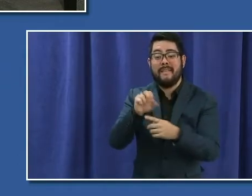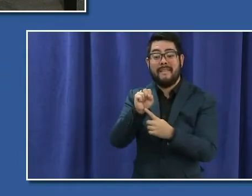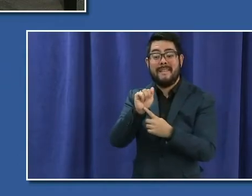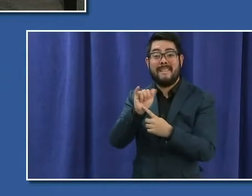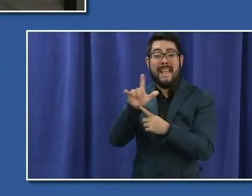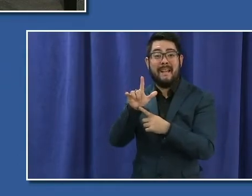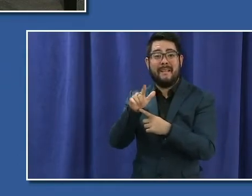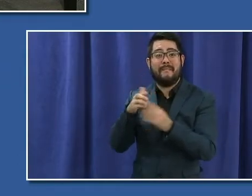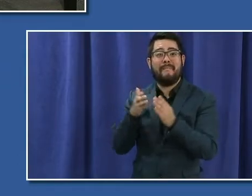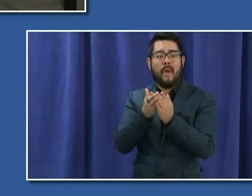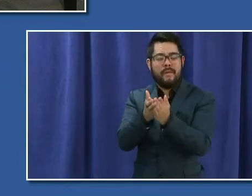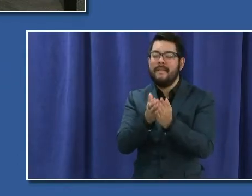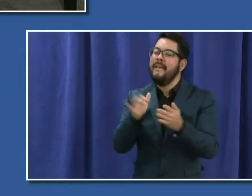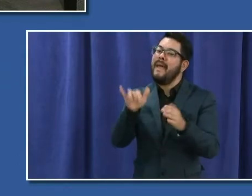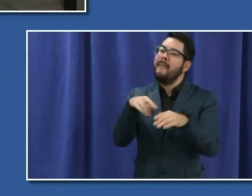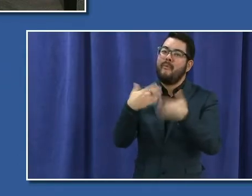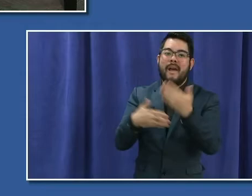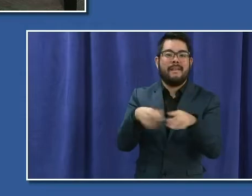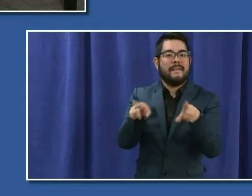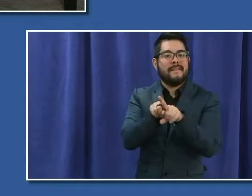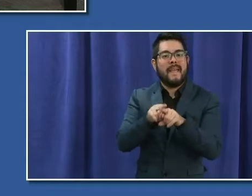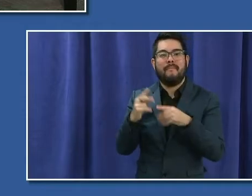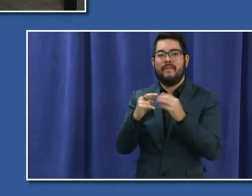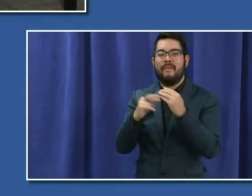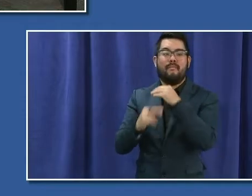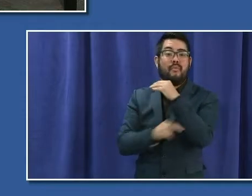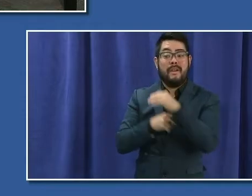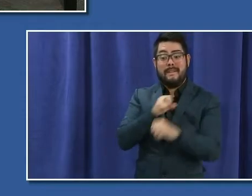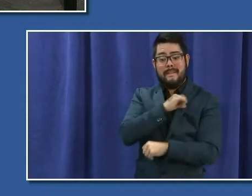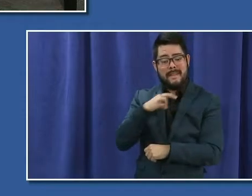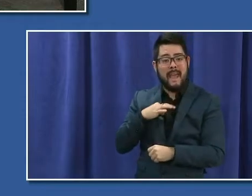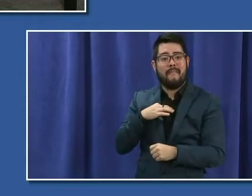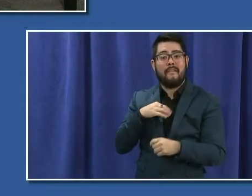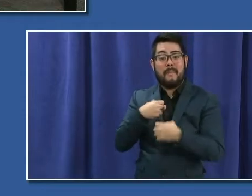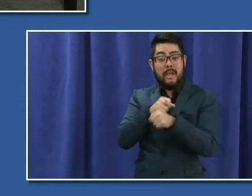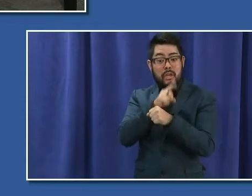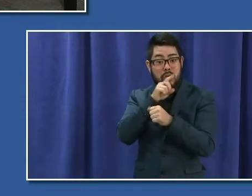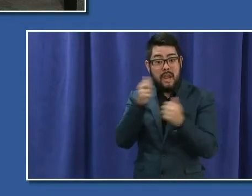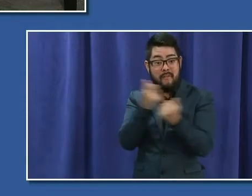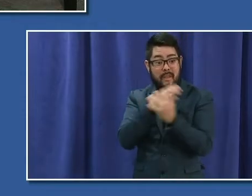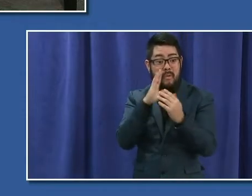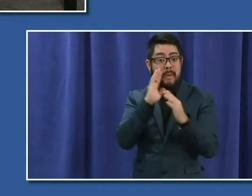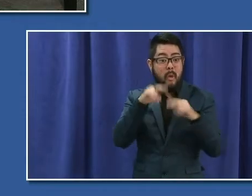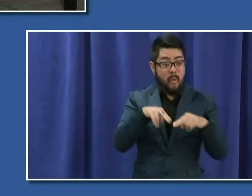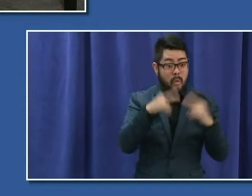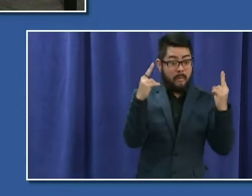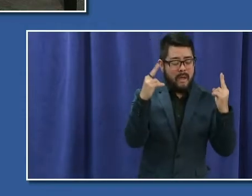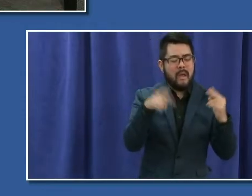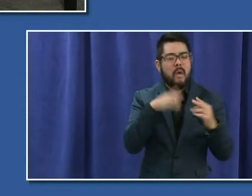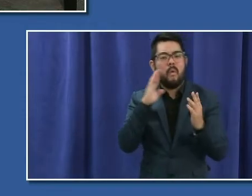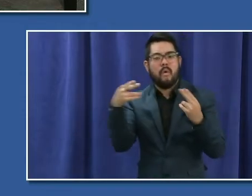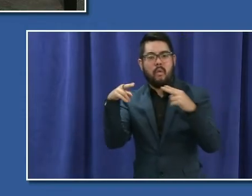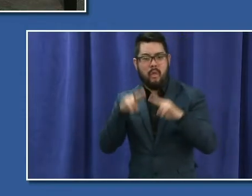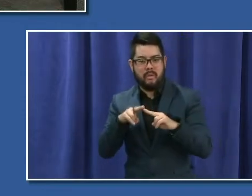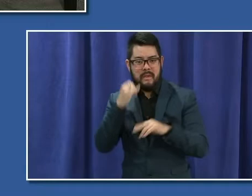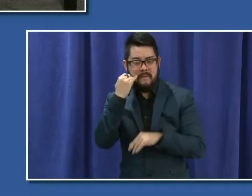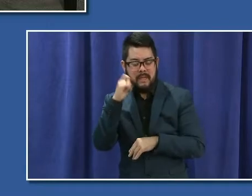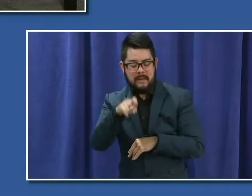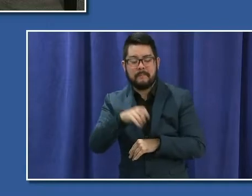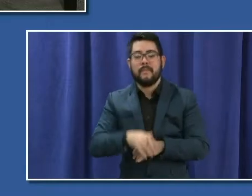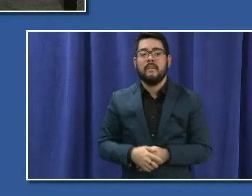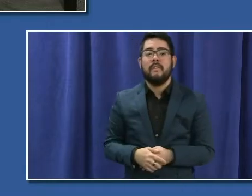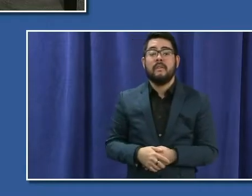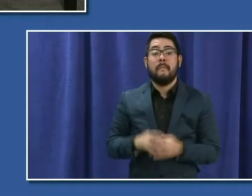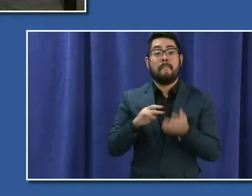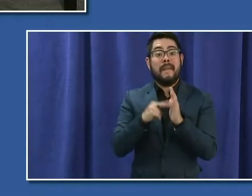same process, and the bridge crews are out there opening them and closing them again. So our maintenance plans are marching down